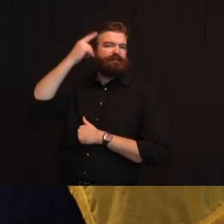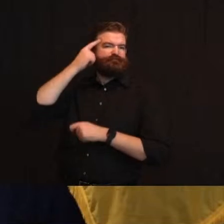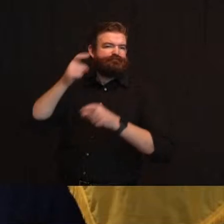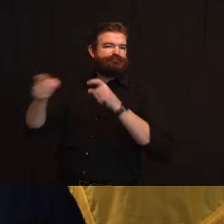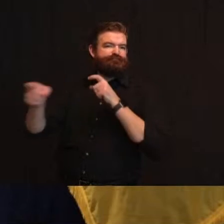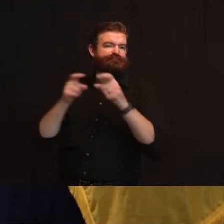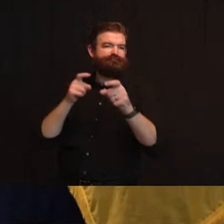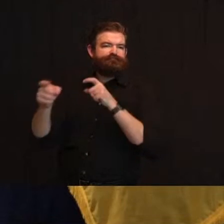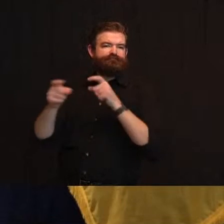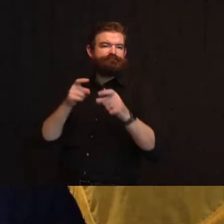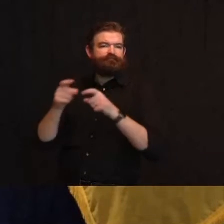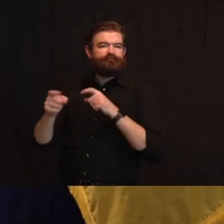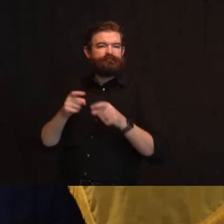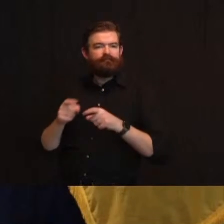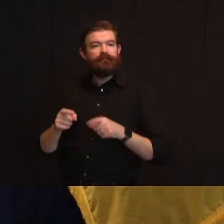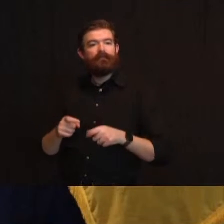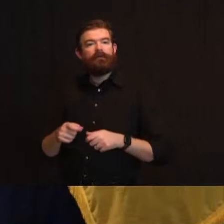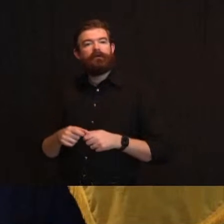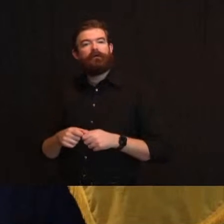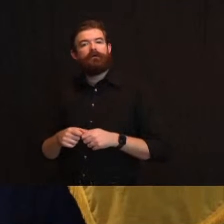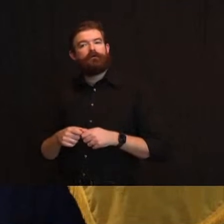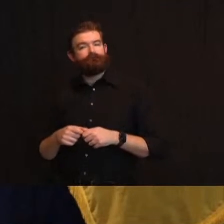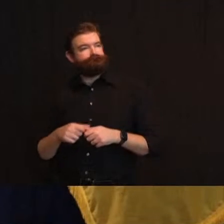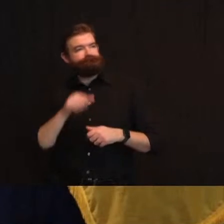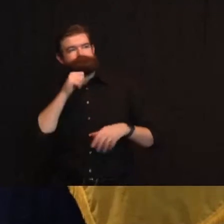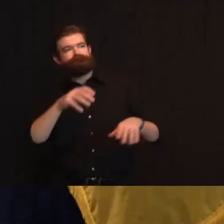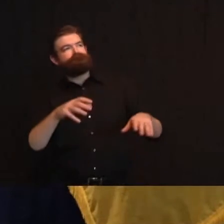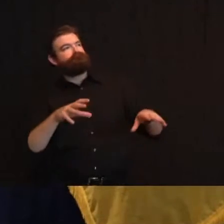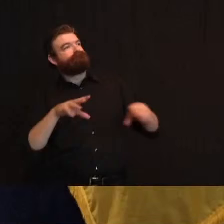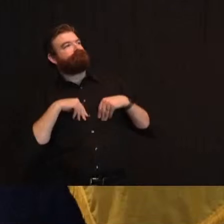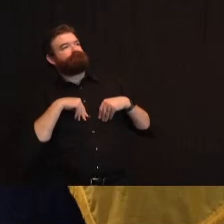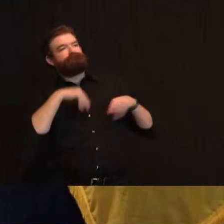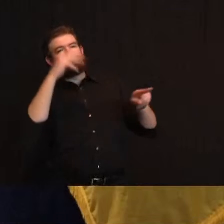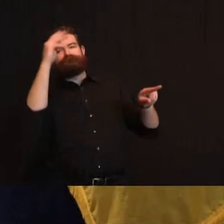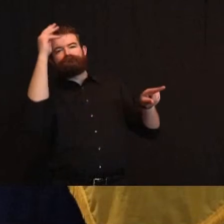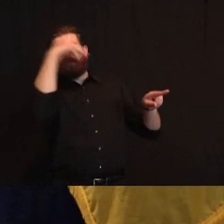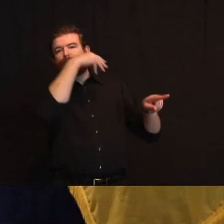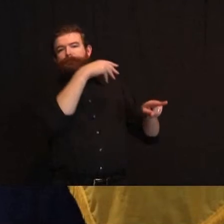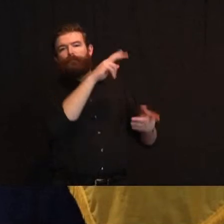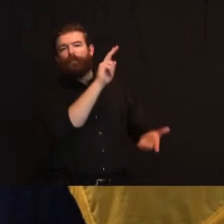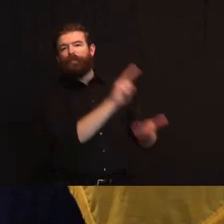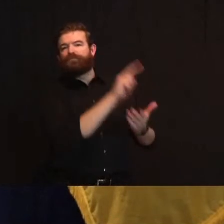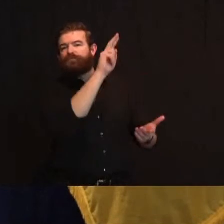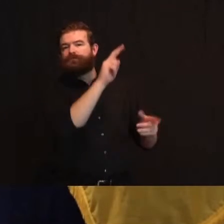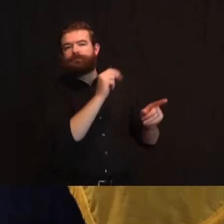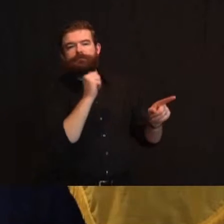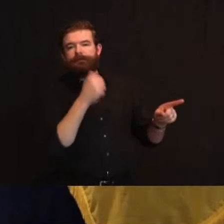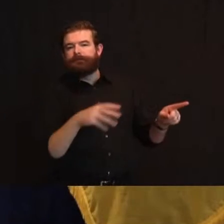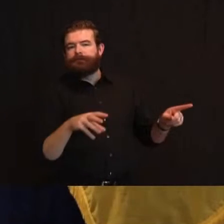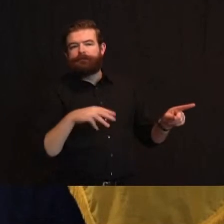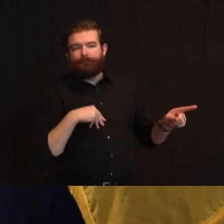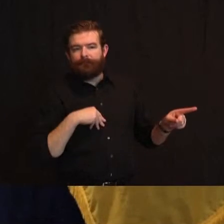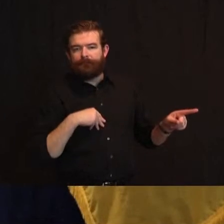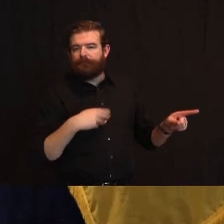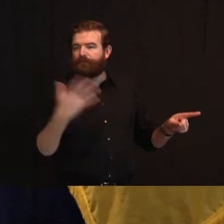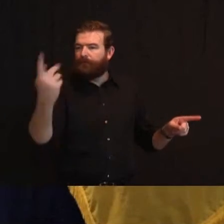Nominating petitions for all offices up next year are traditionally available in January, right after New Year's